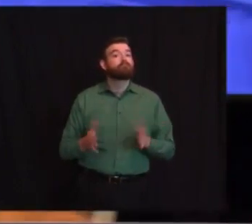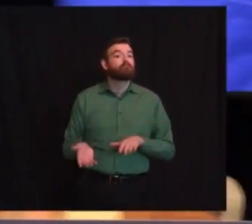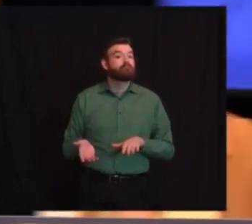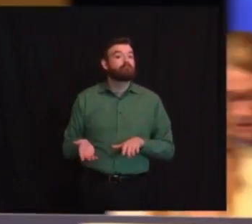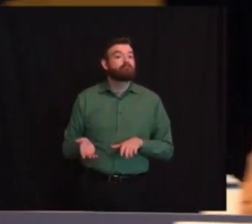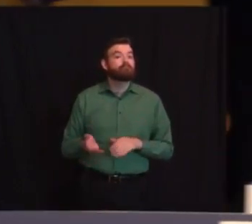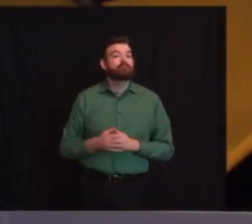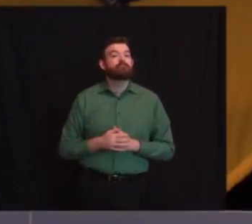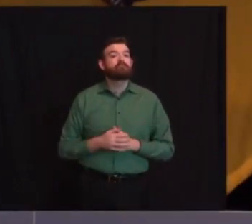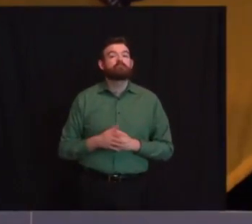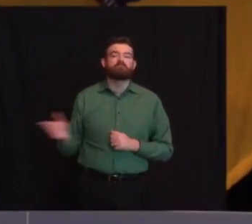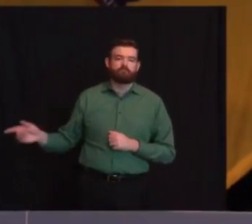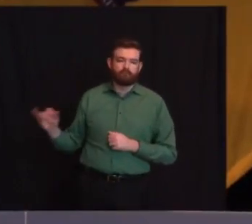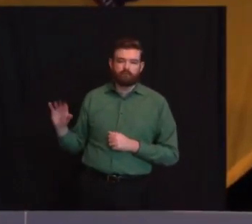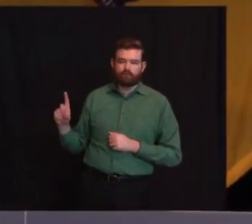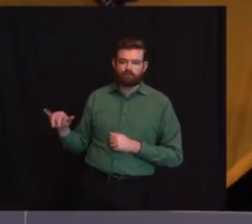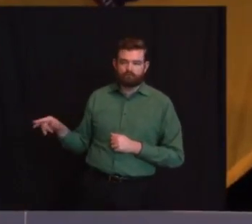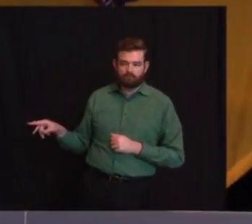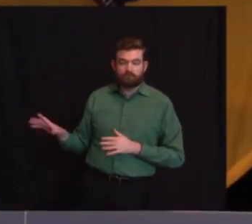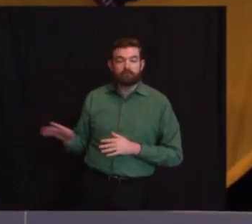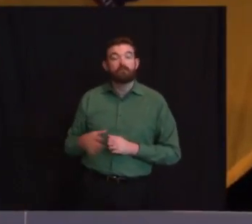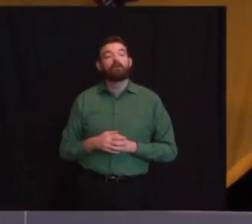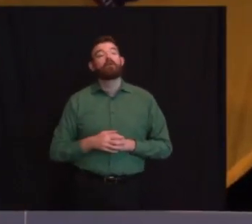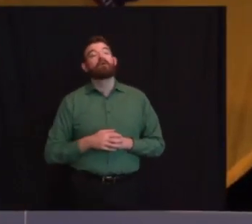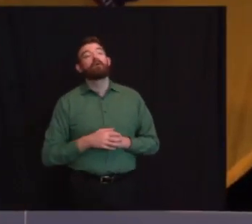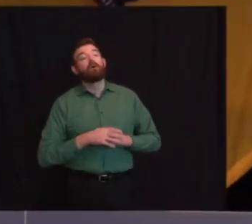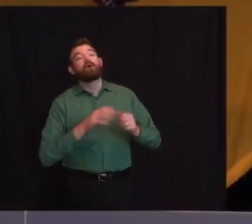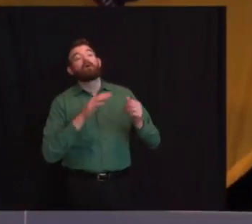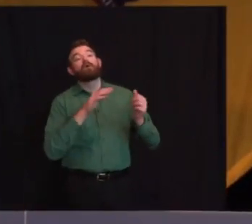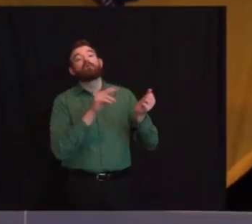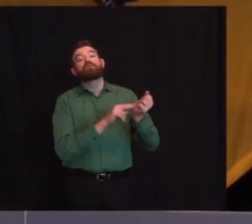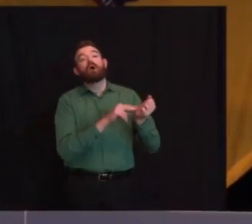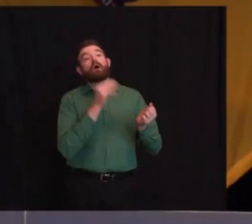long-term care and assisted living together, there's about